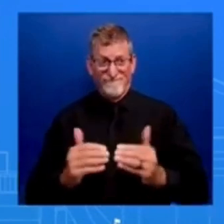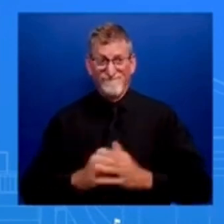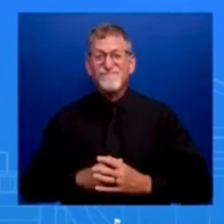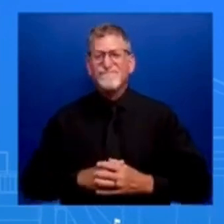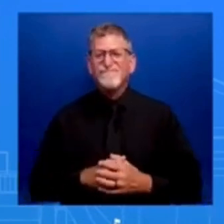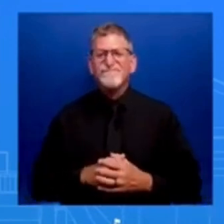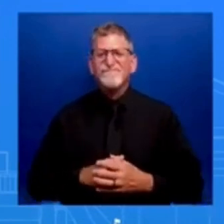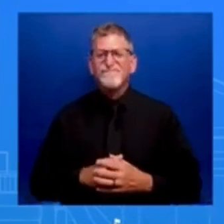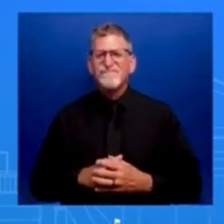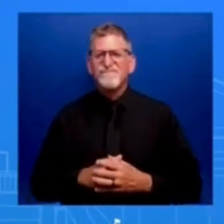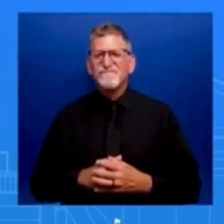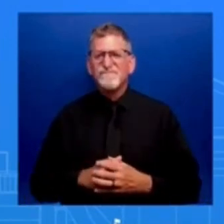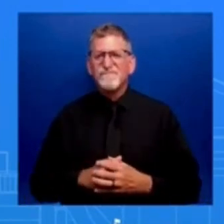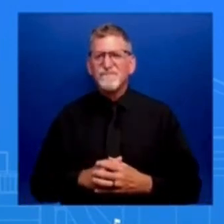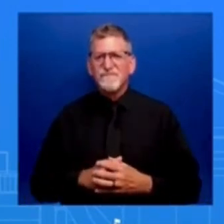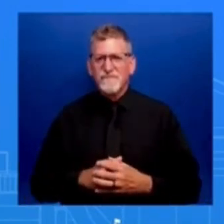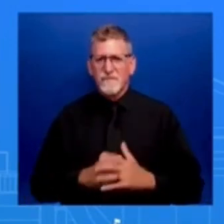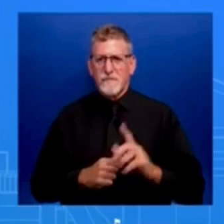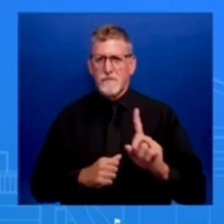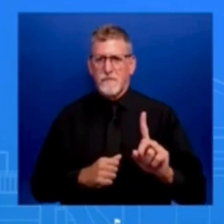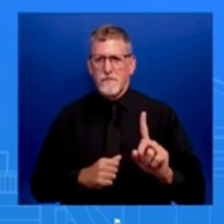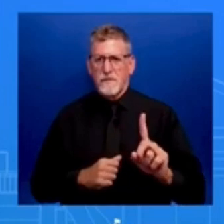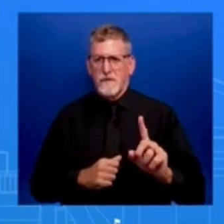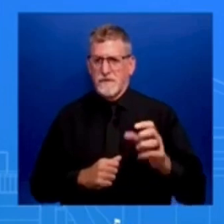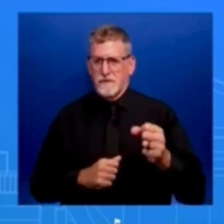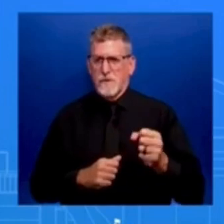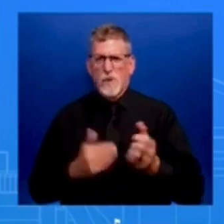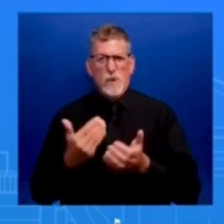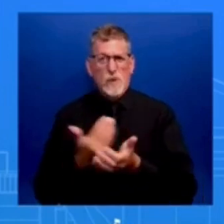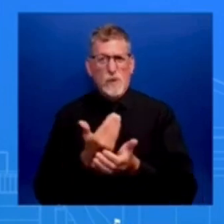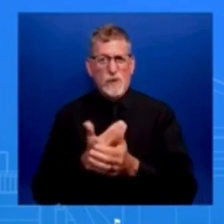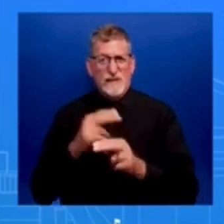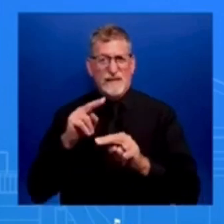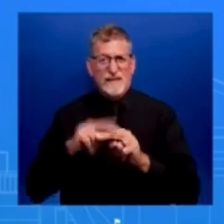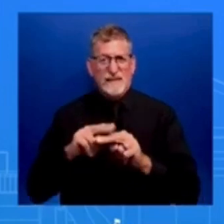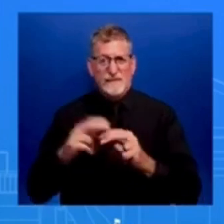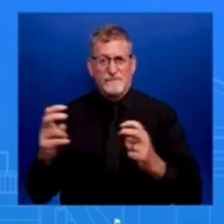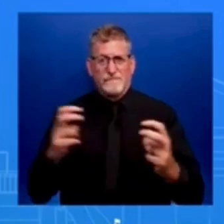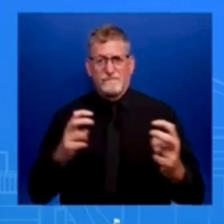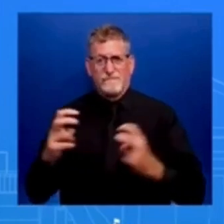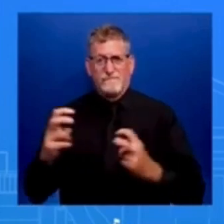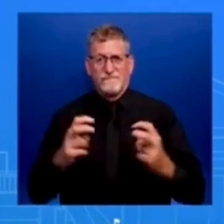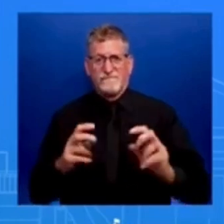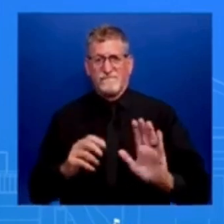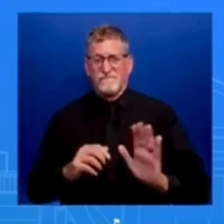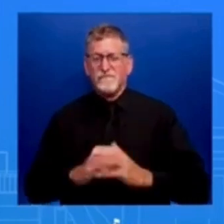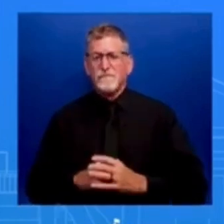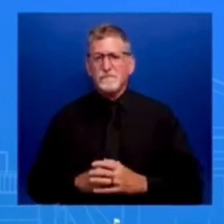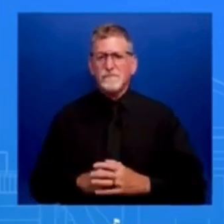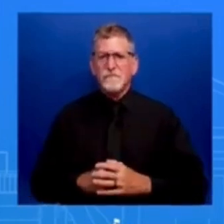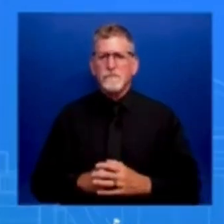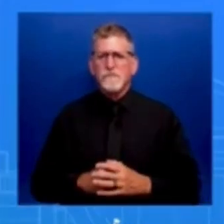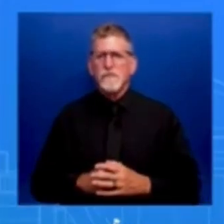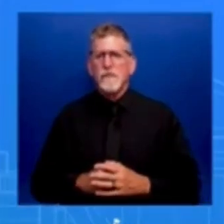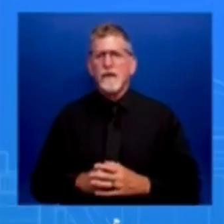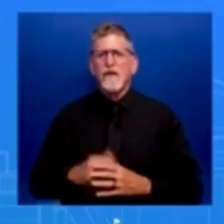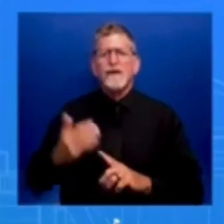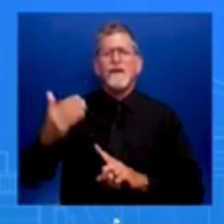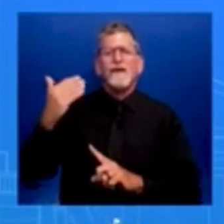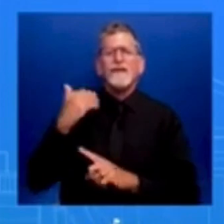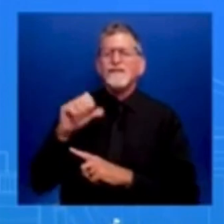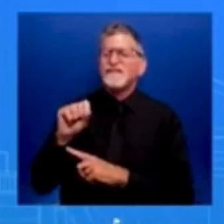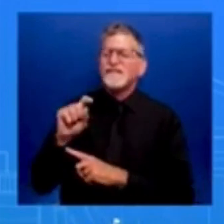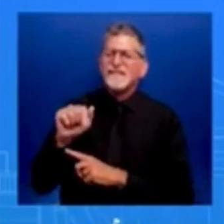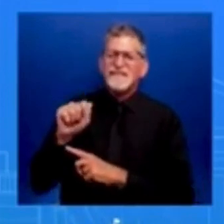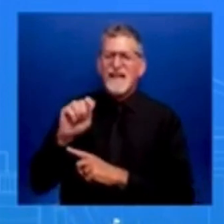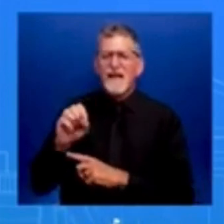Hold on tight to those new seats. Okay, so during his first State of the Union address, President Biden announced his